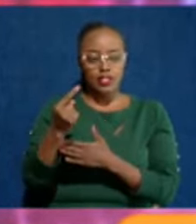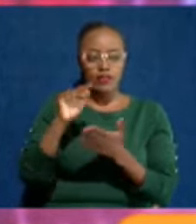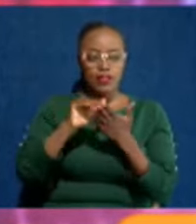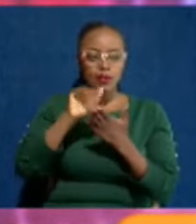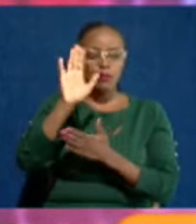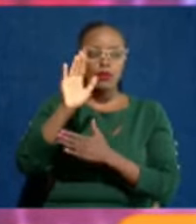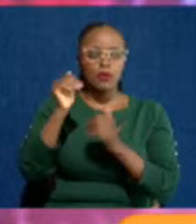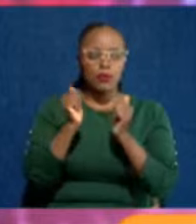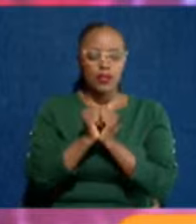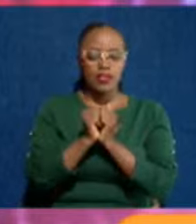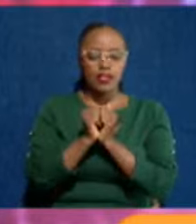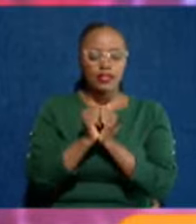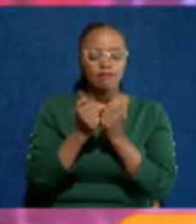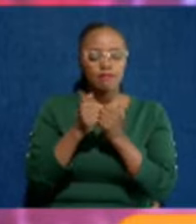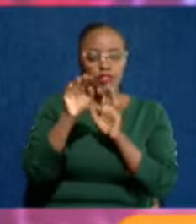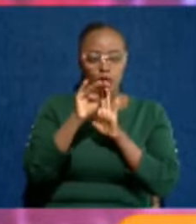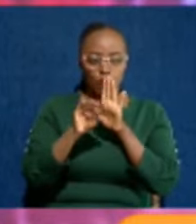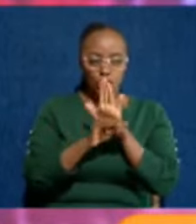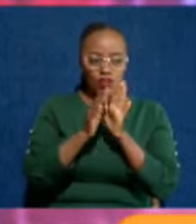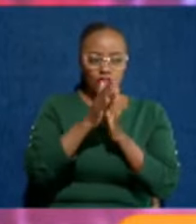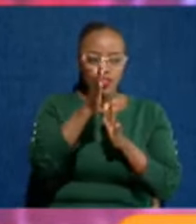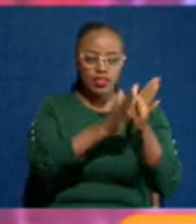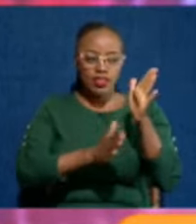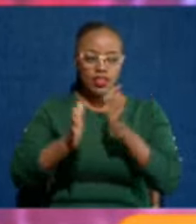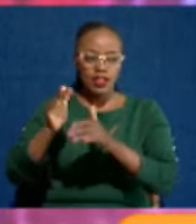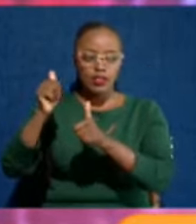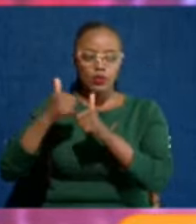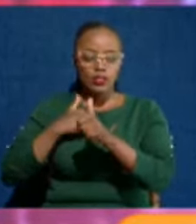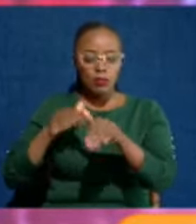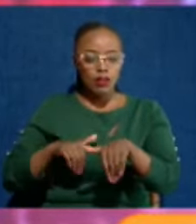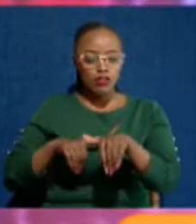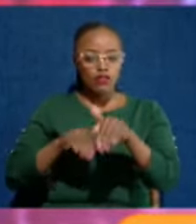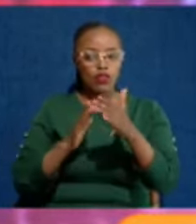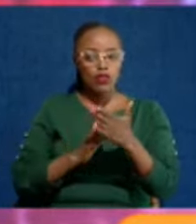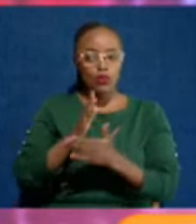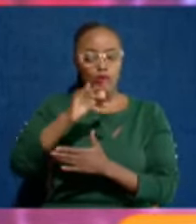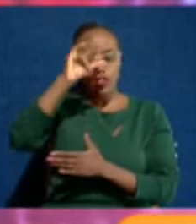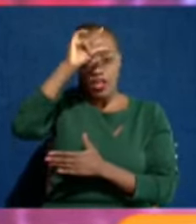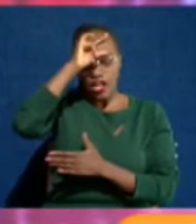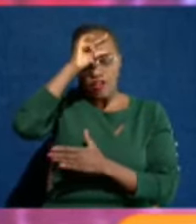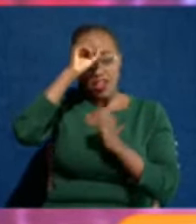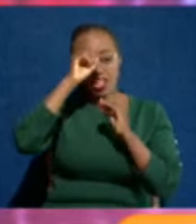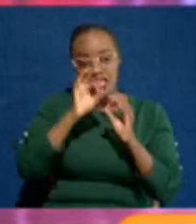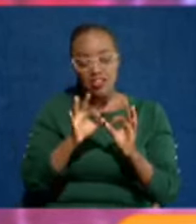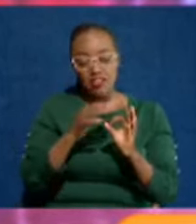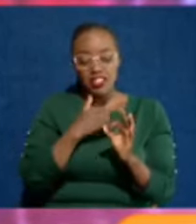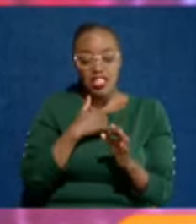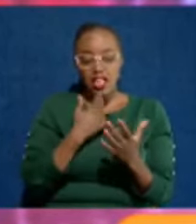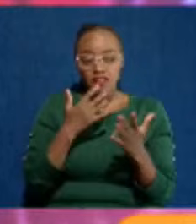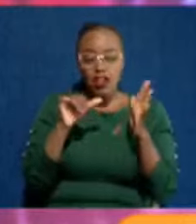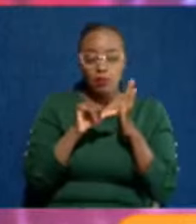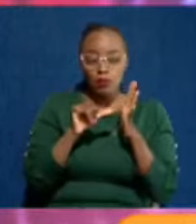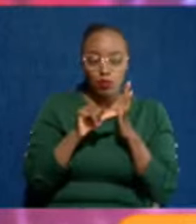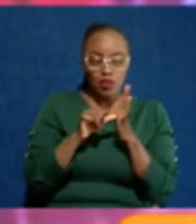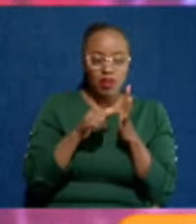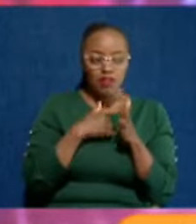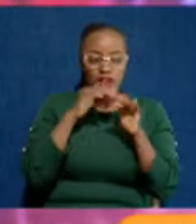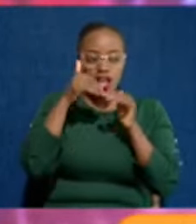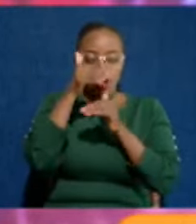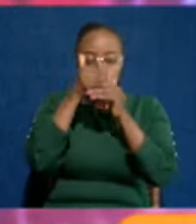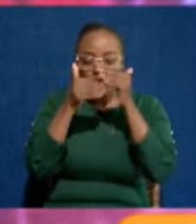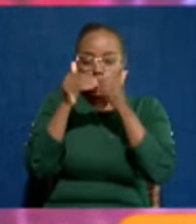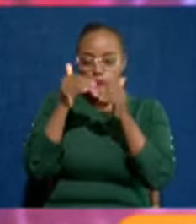the PPP programs or arrangements that are being pursued by the government, whether it's with KETRAC on how to build